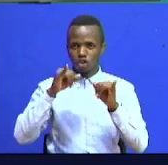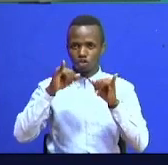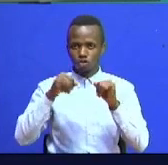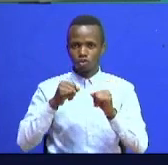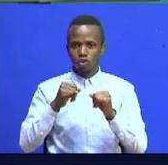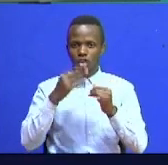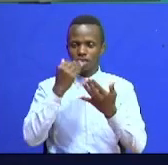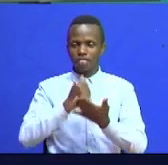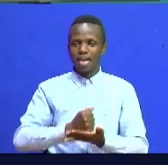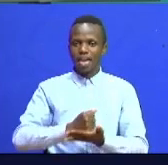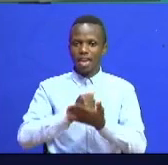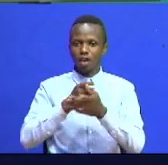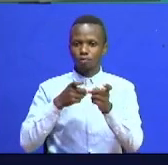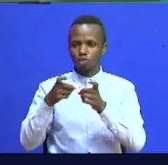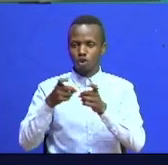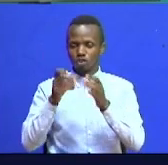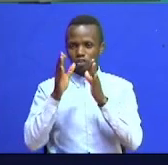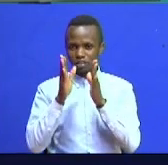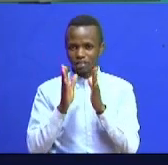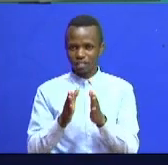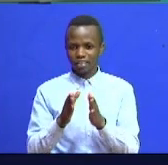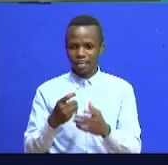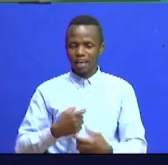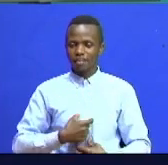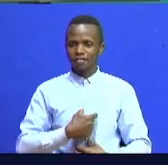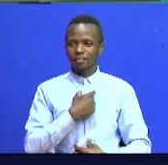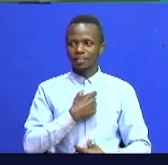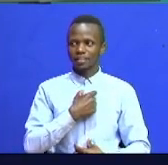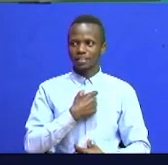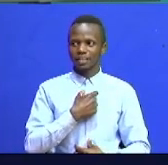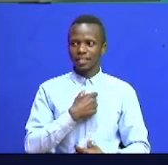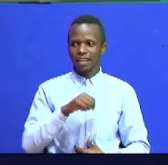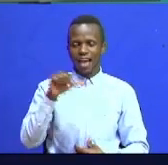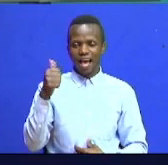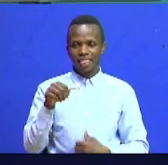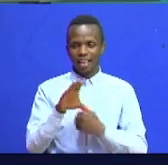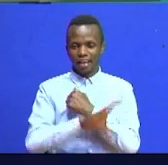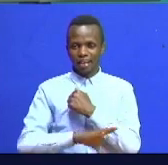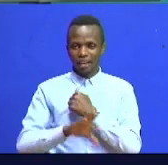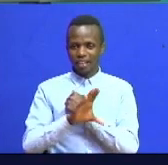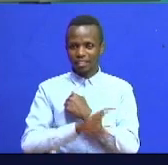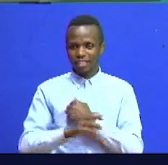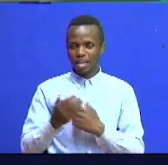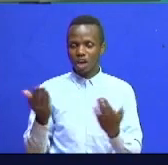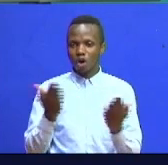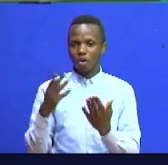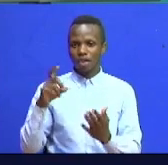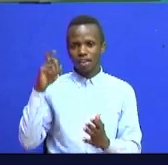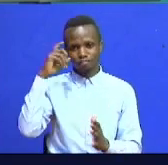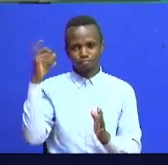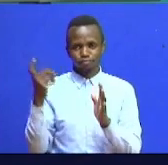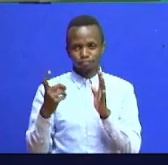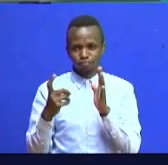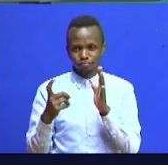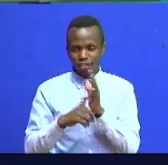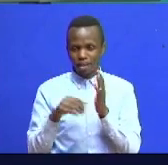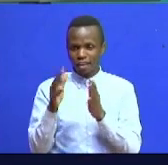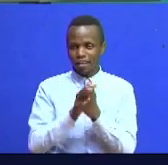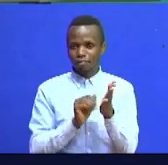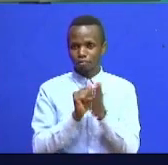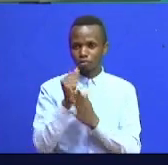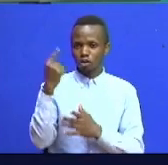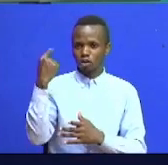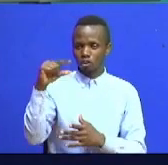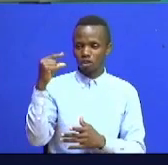Humanitarian coordinator Denise Brown visited the Nubi port of Ismail, where she noted thousands of tons of damaged grains in